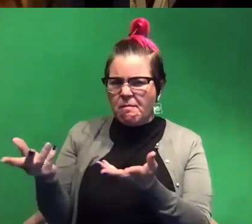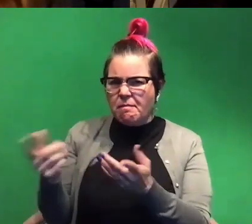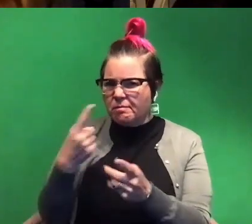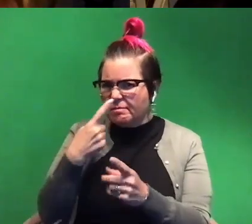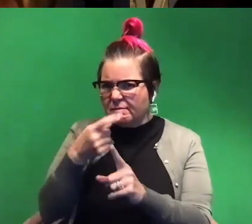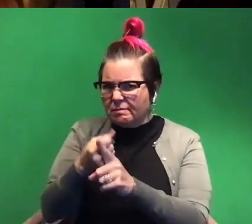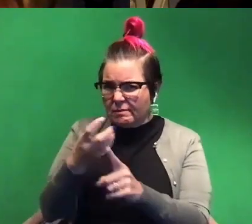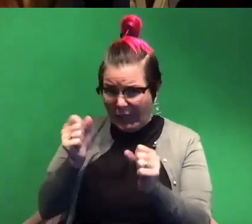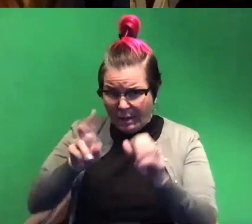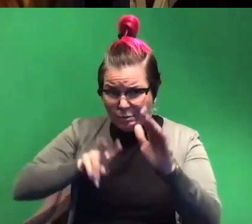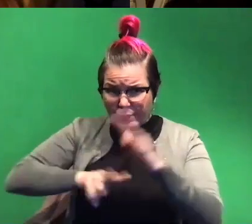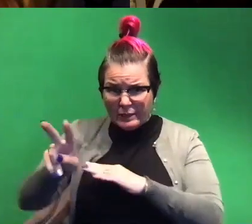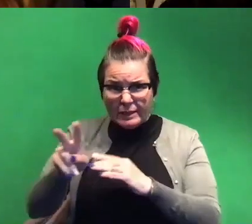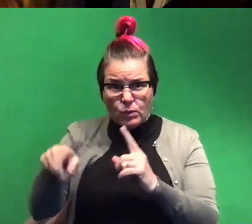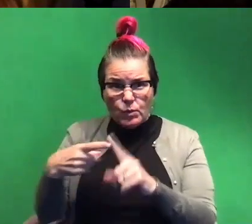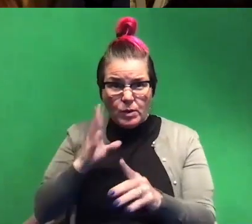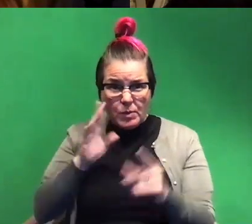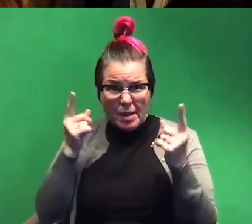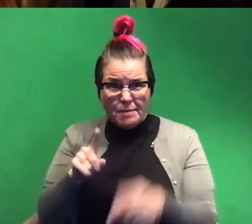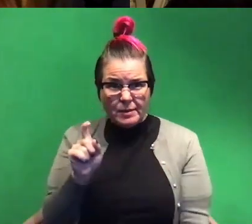you predict when those things are going to happen?